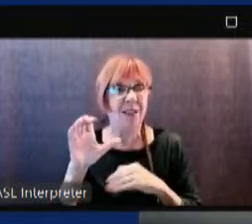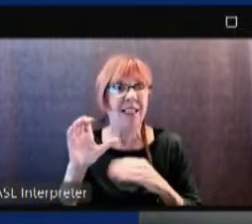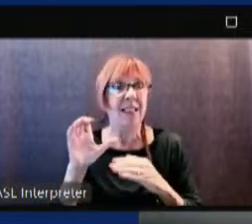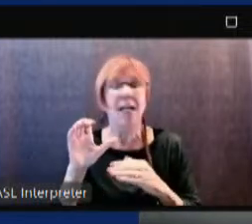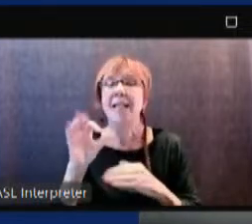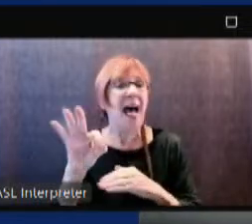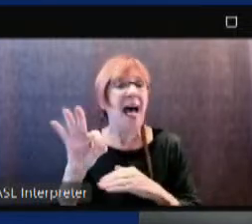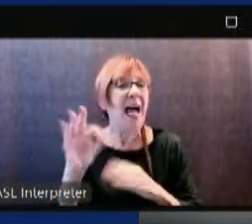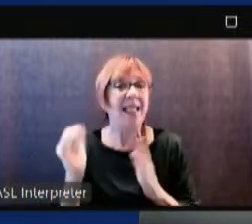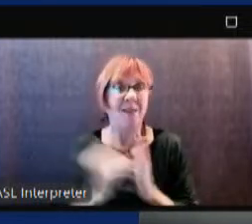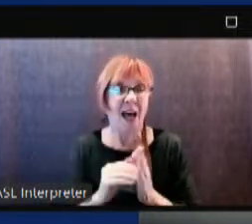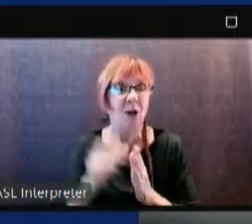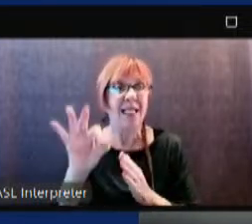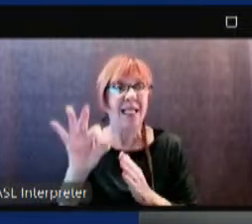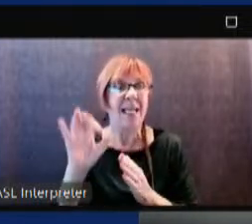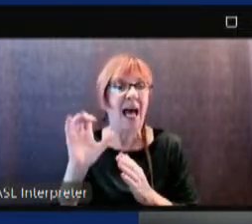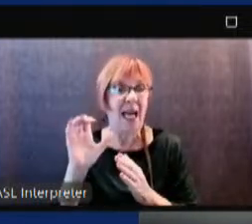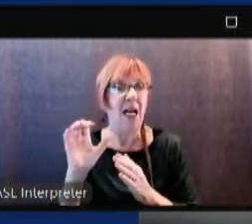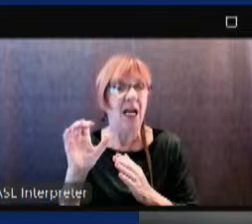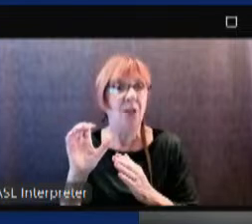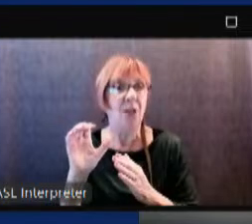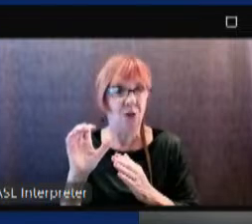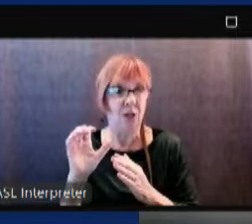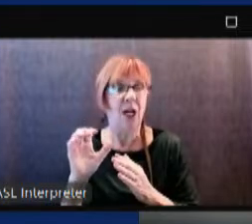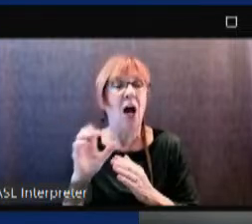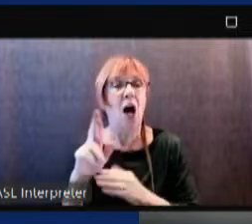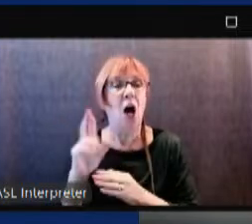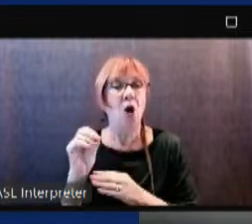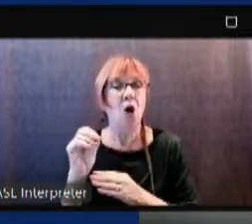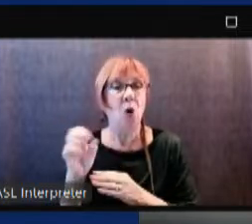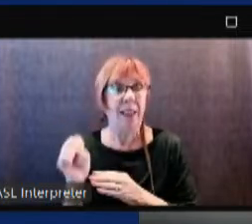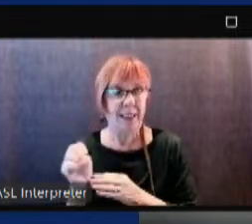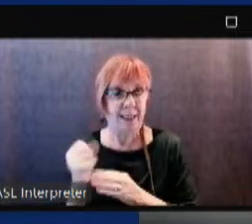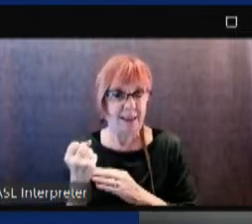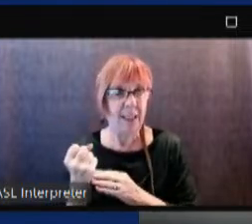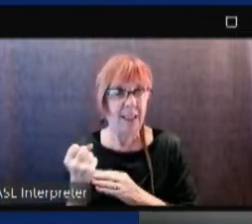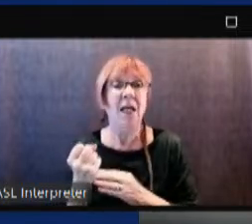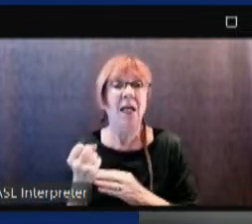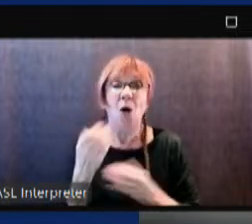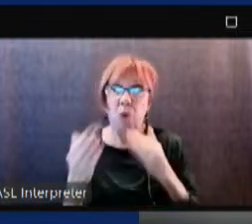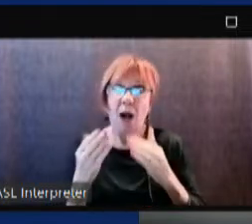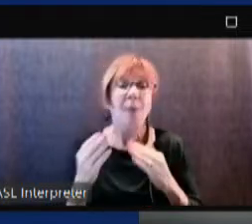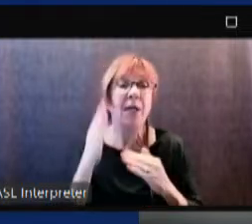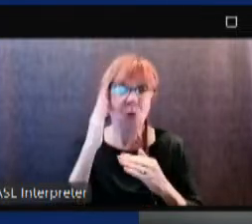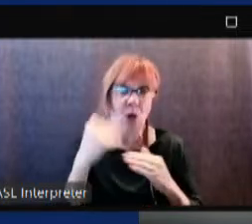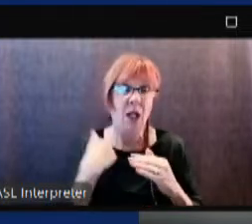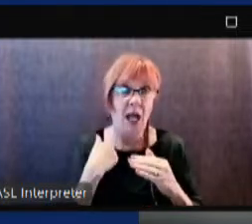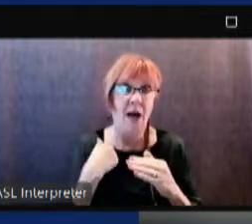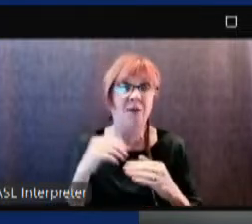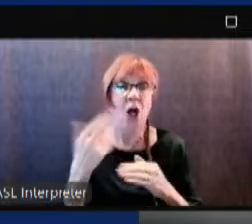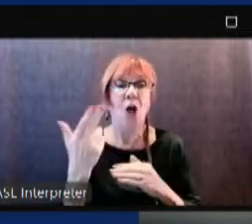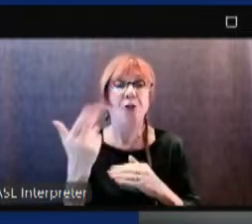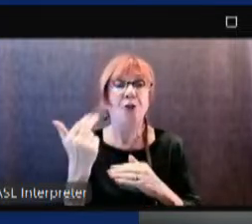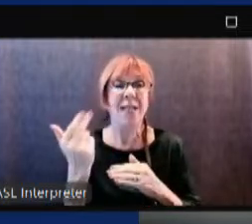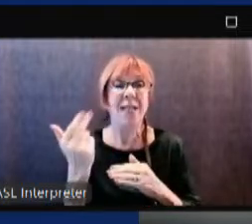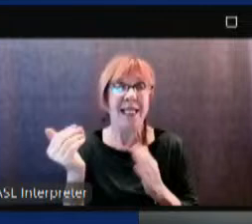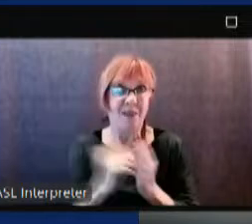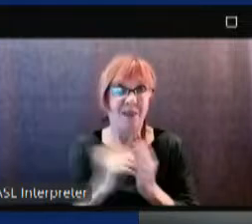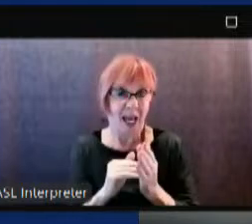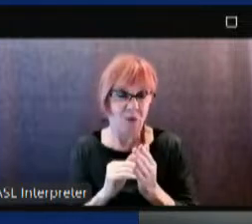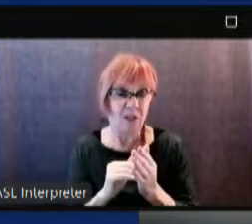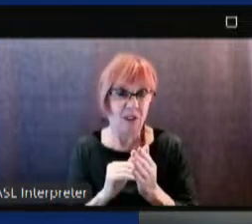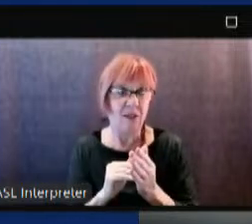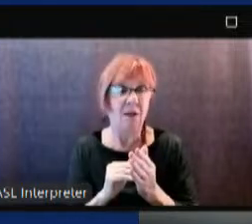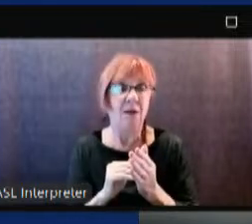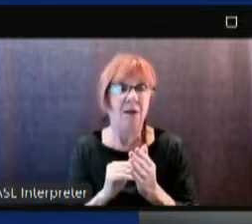get over to 13,000 parcels that that have been affected by the fire. So, and